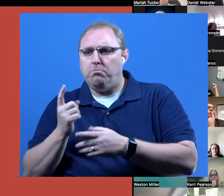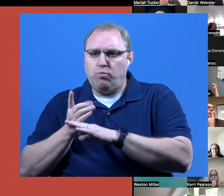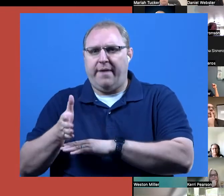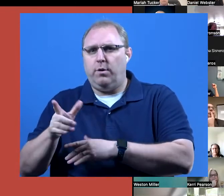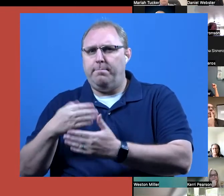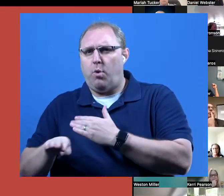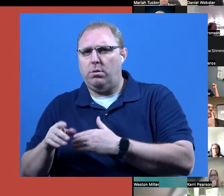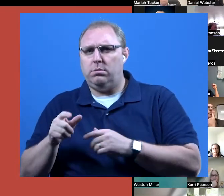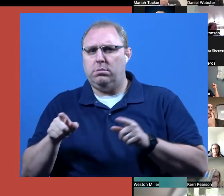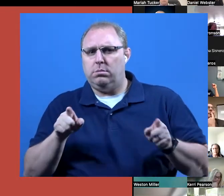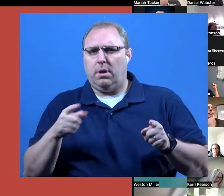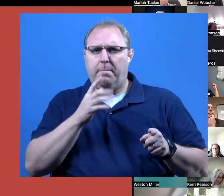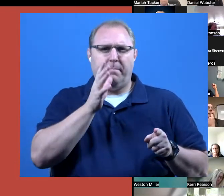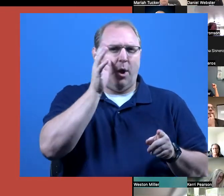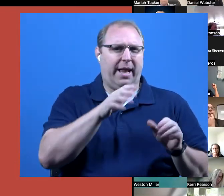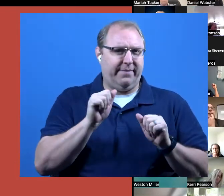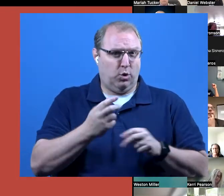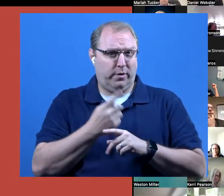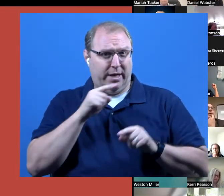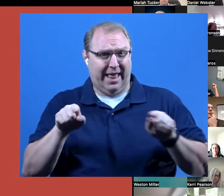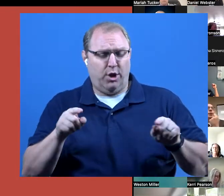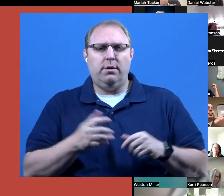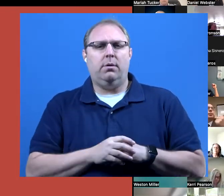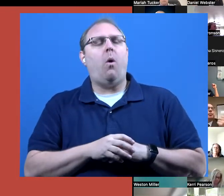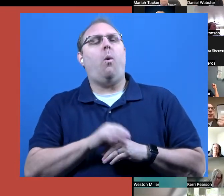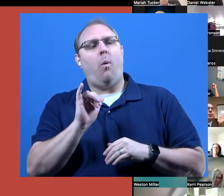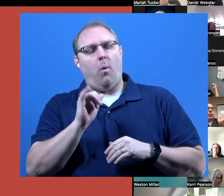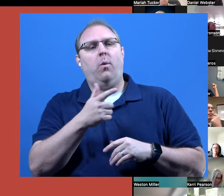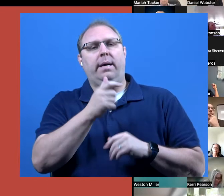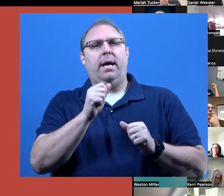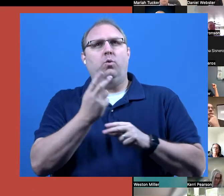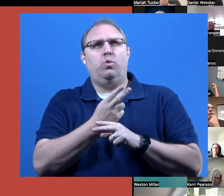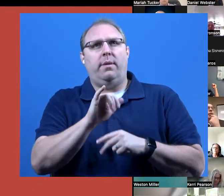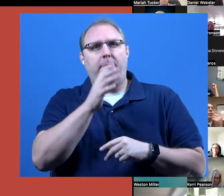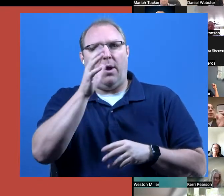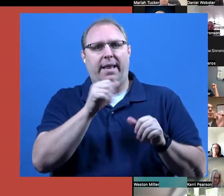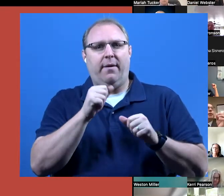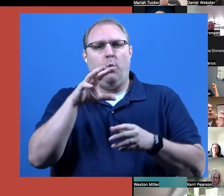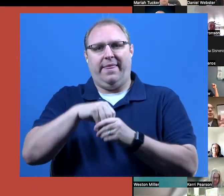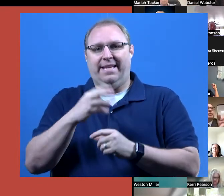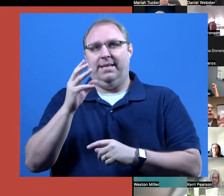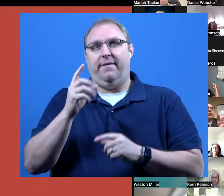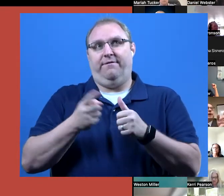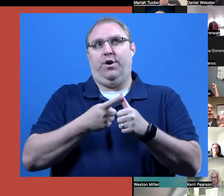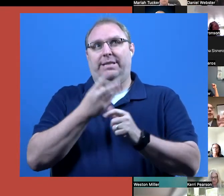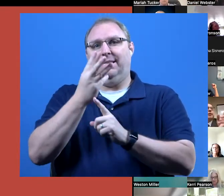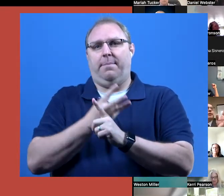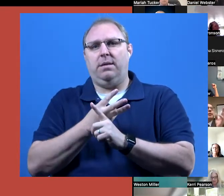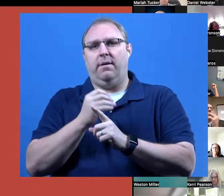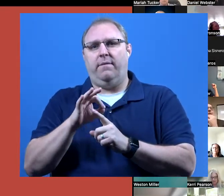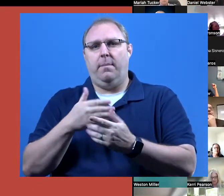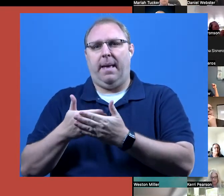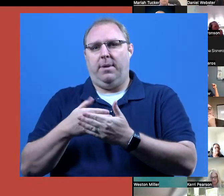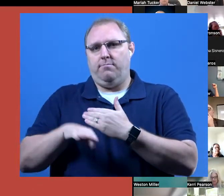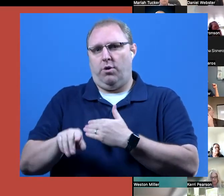first 6 months of the life of the baby that's born, Right, so, and for no other reason. It's, well, adoption, foster care. well, I'm sorry,